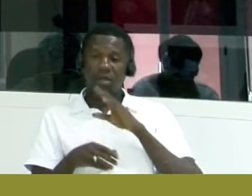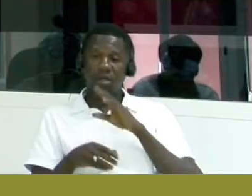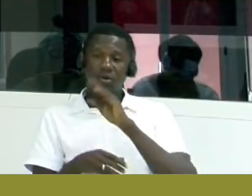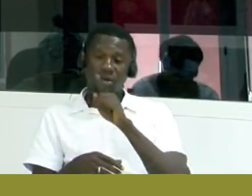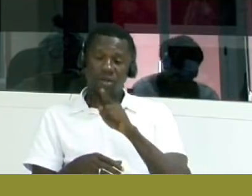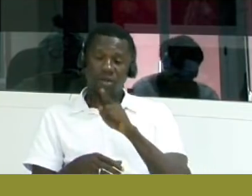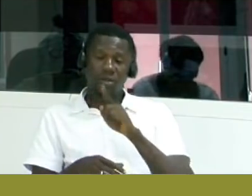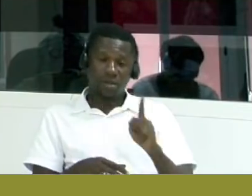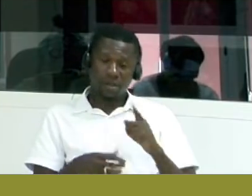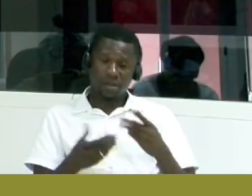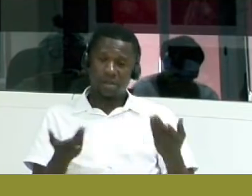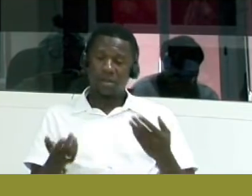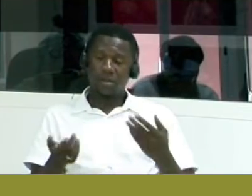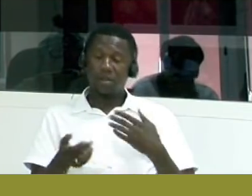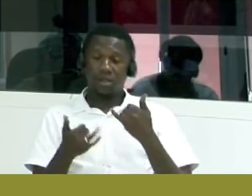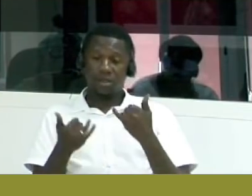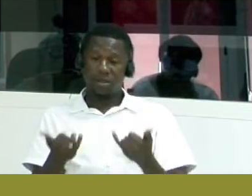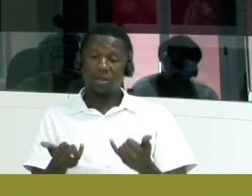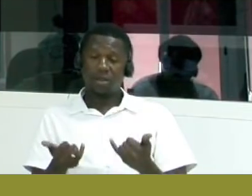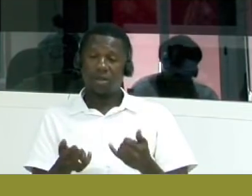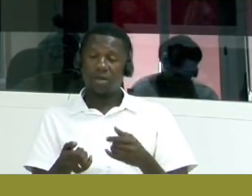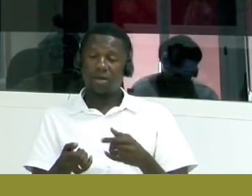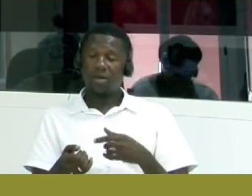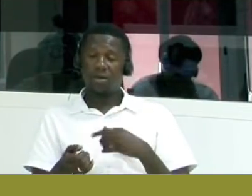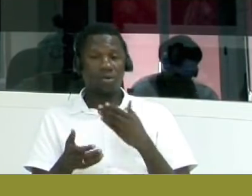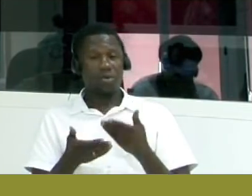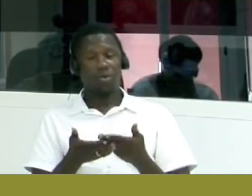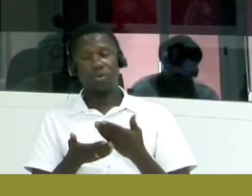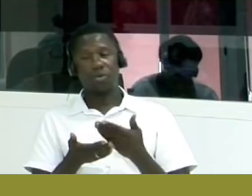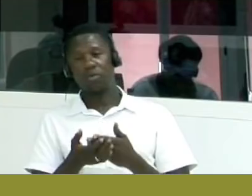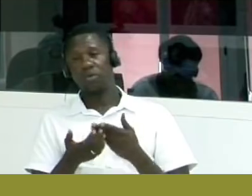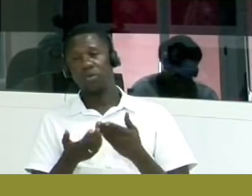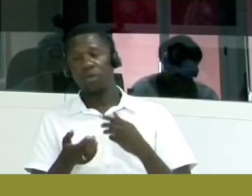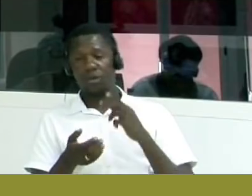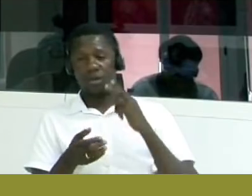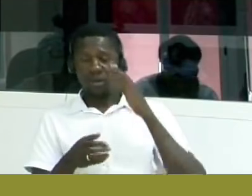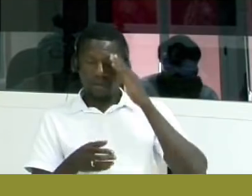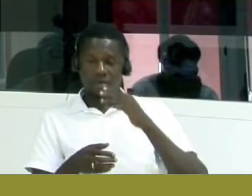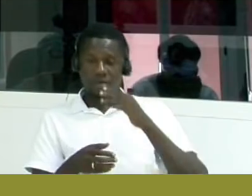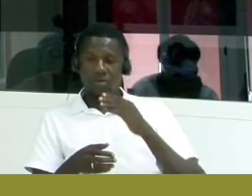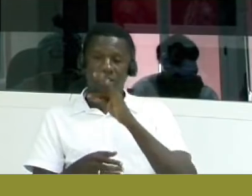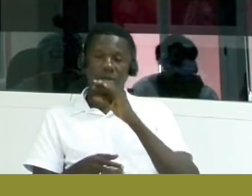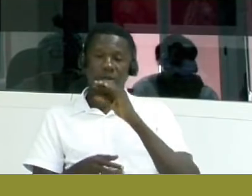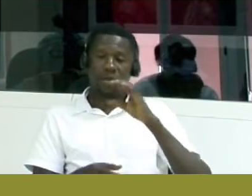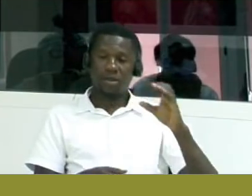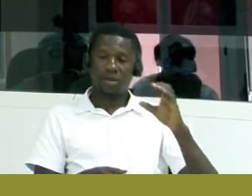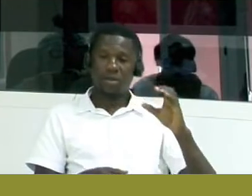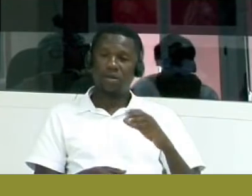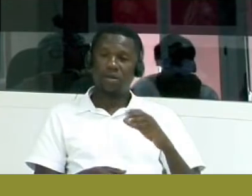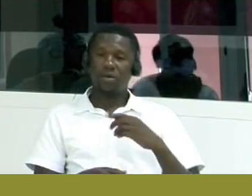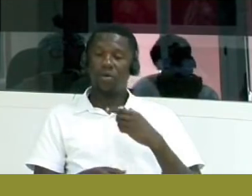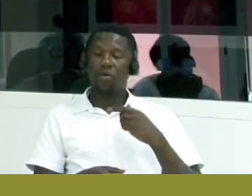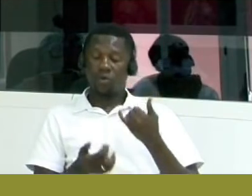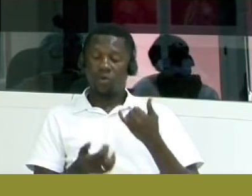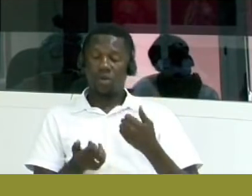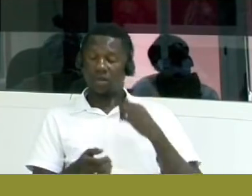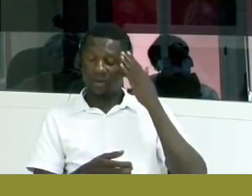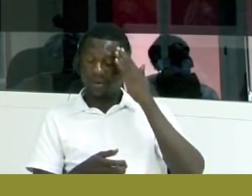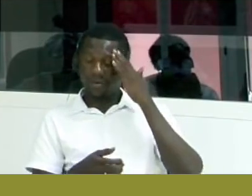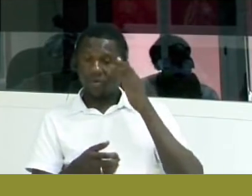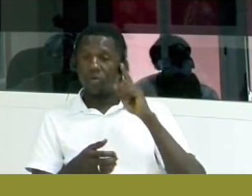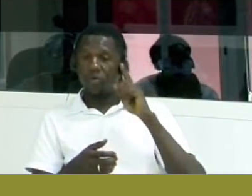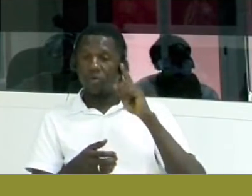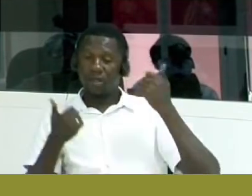So it's now, fortunately, and that maybe thanks to the TRRC, that one is even knowing what is